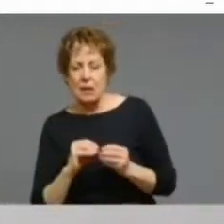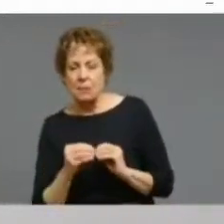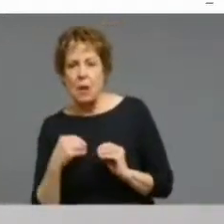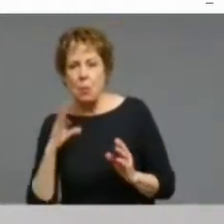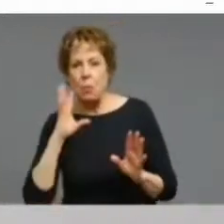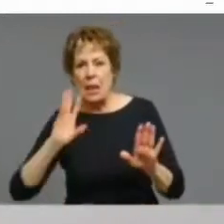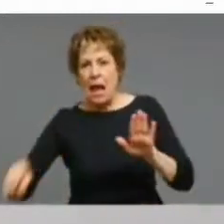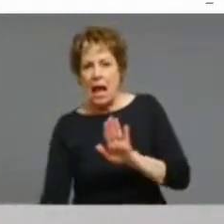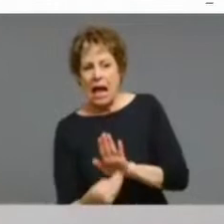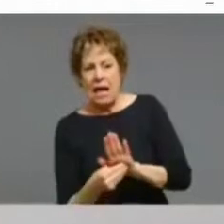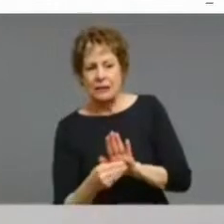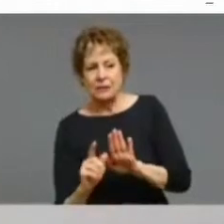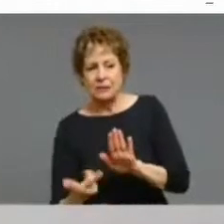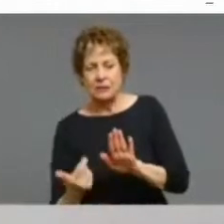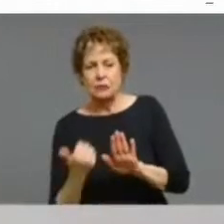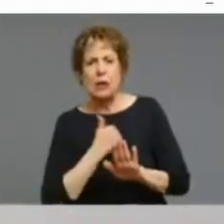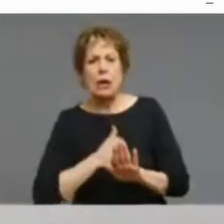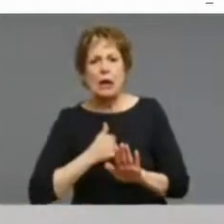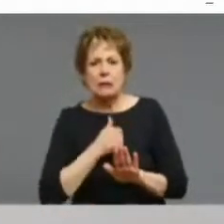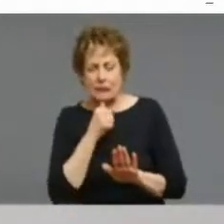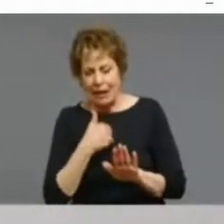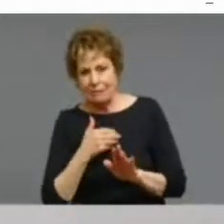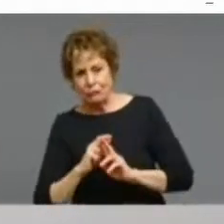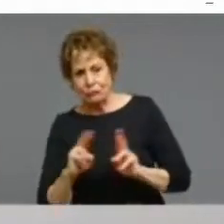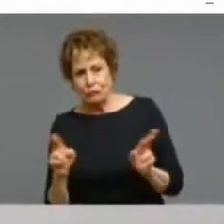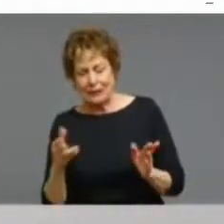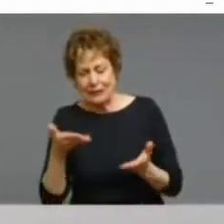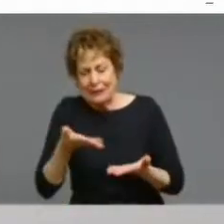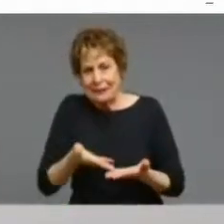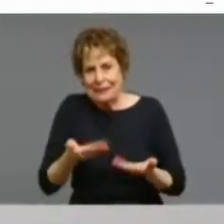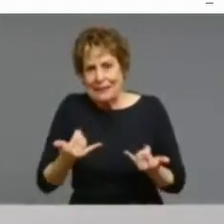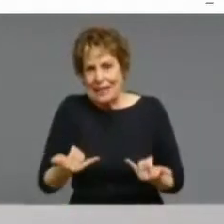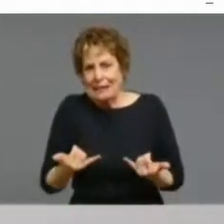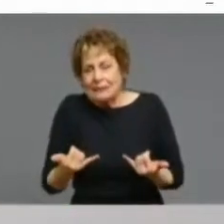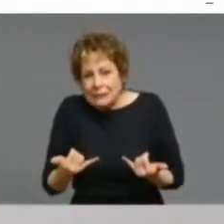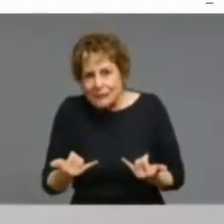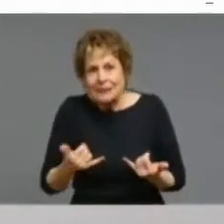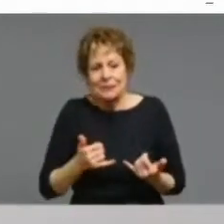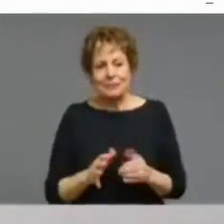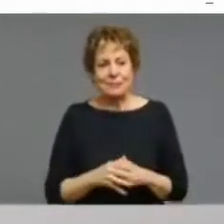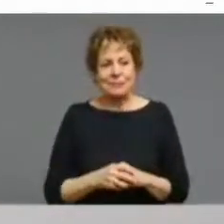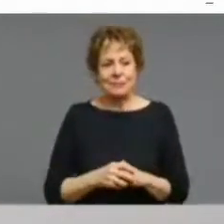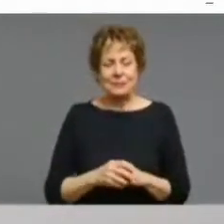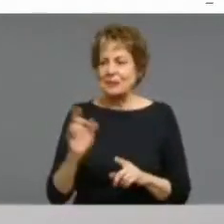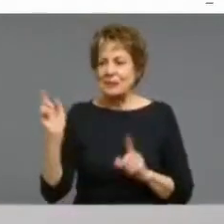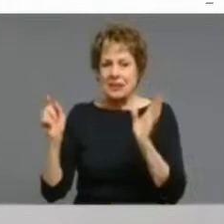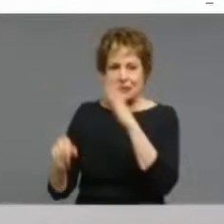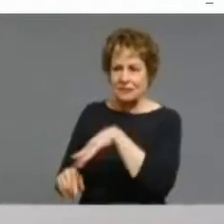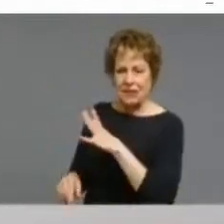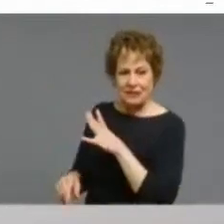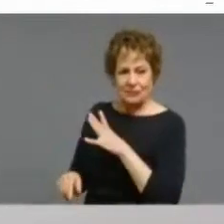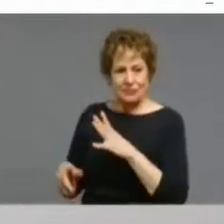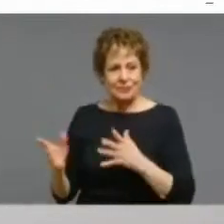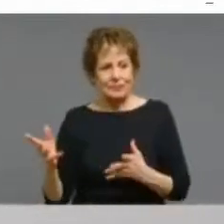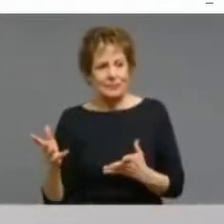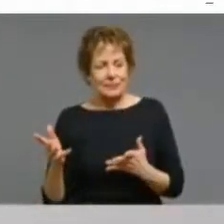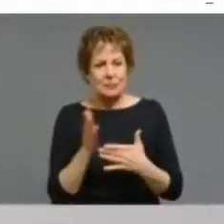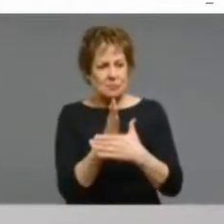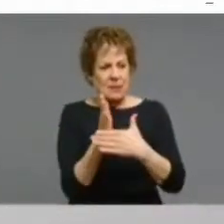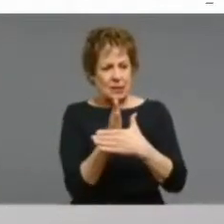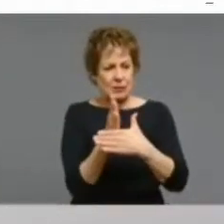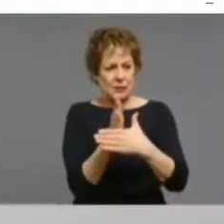I apologize. No problem. But okay. I want to say it was like either